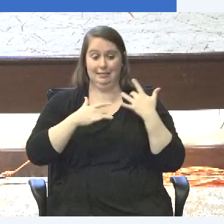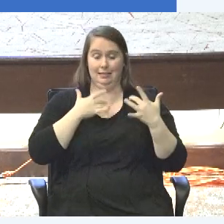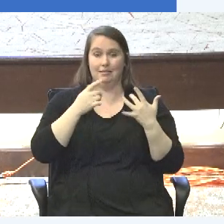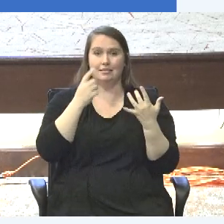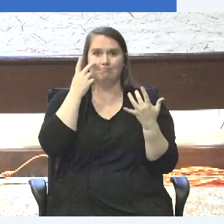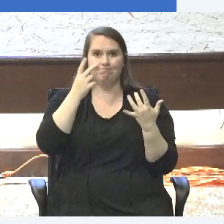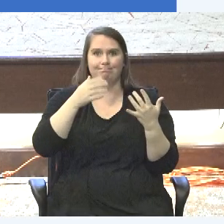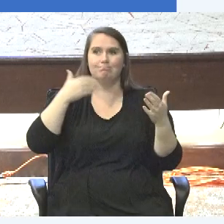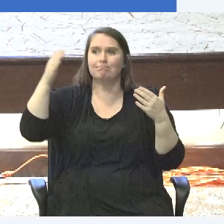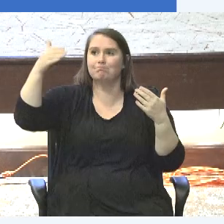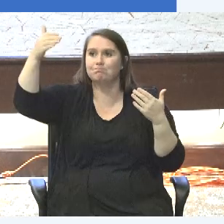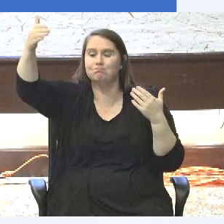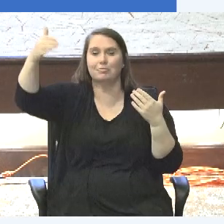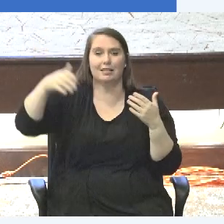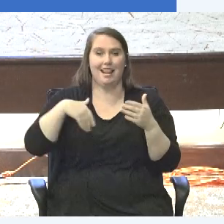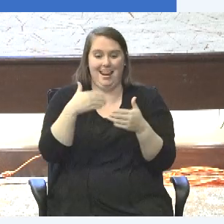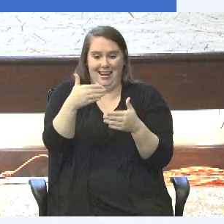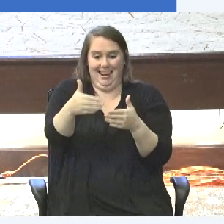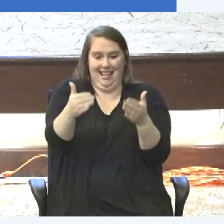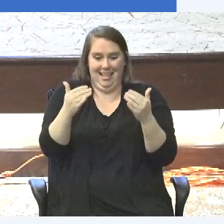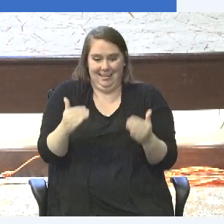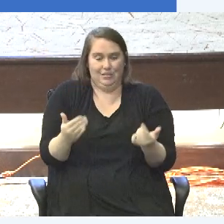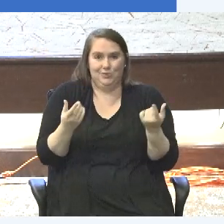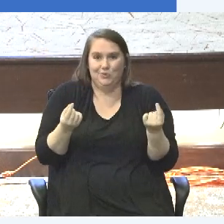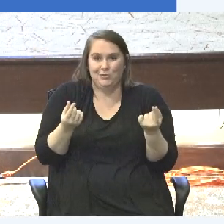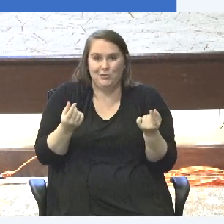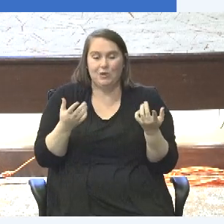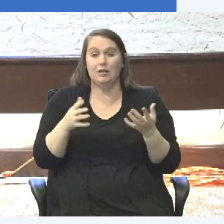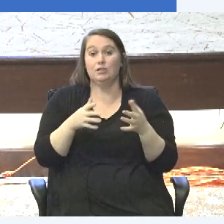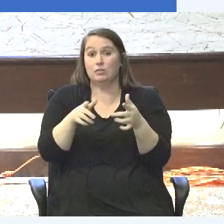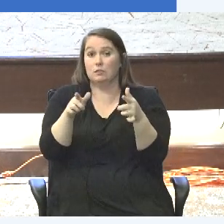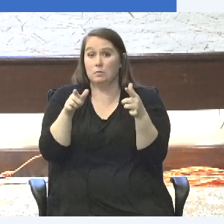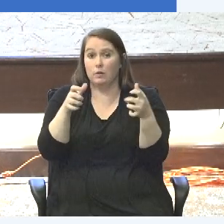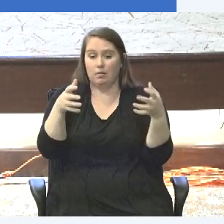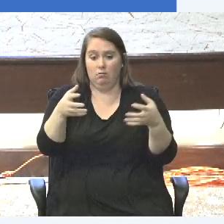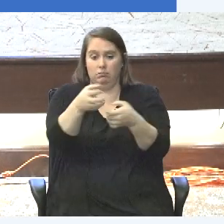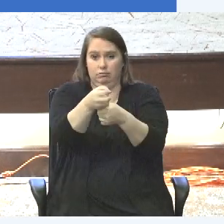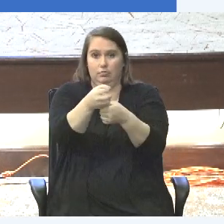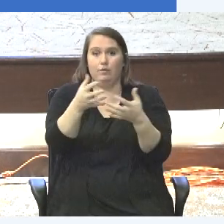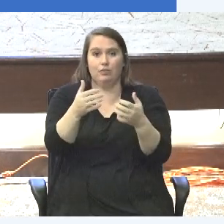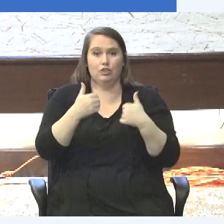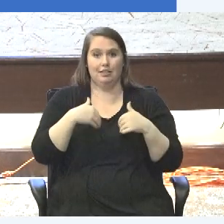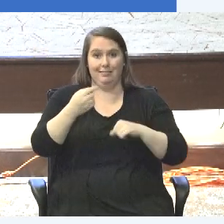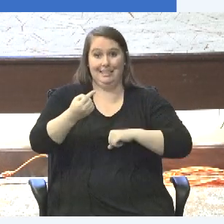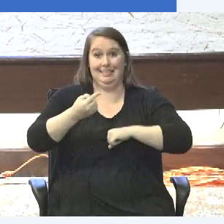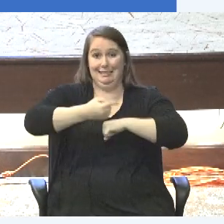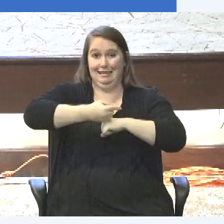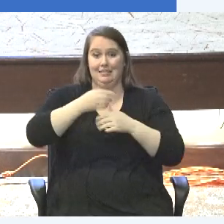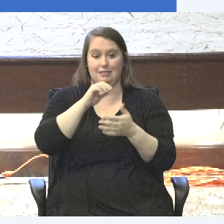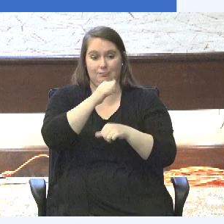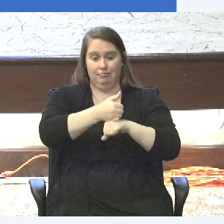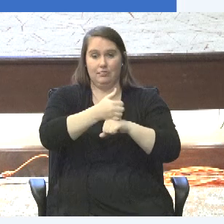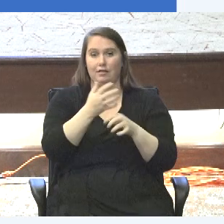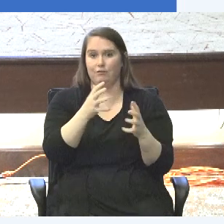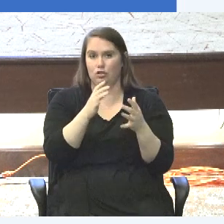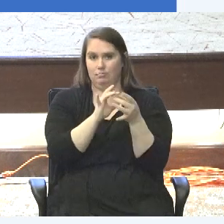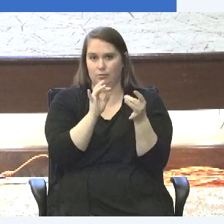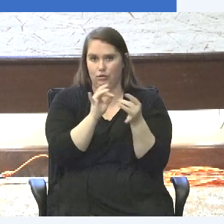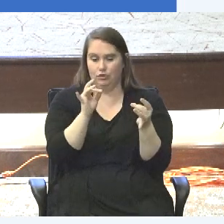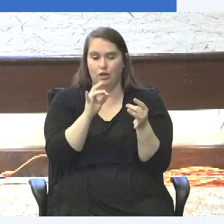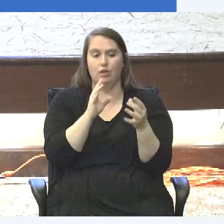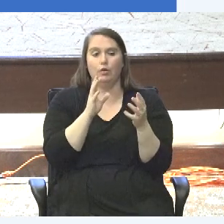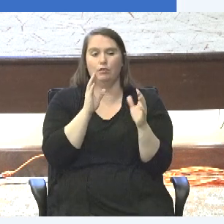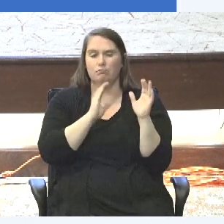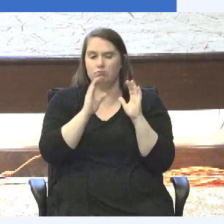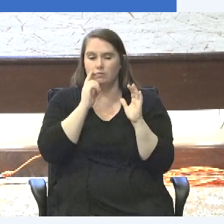we're going on our next steps. And just a quick overview, we've got our dates here, as I've mentioned. We're looking to